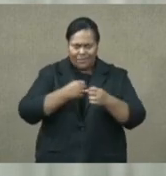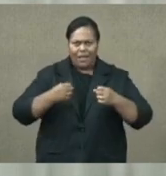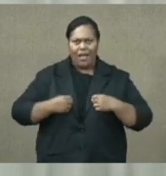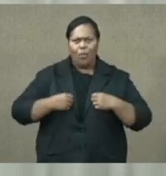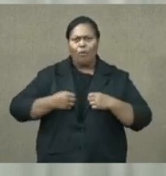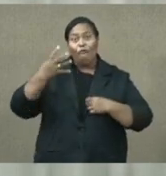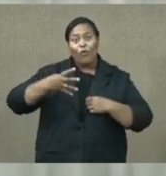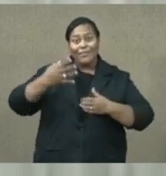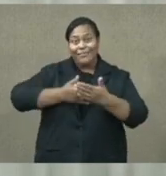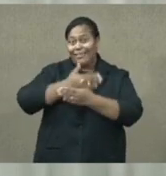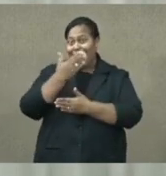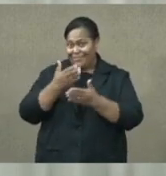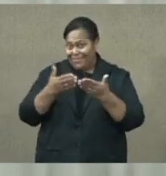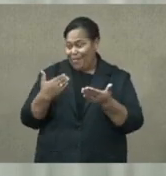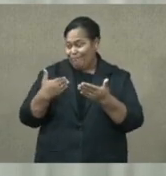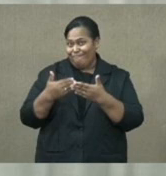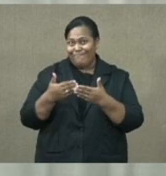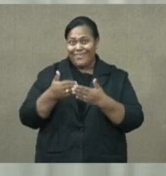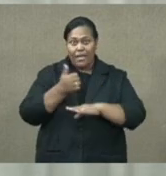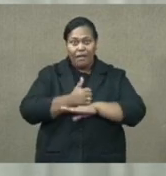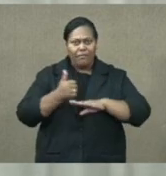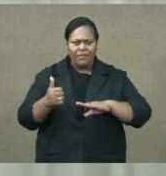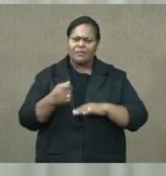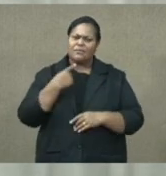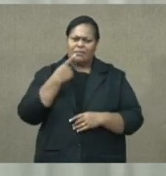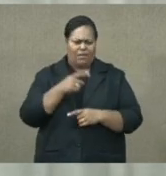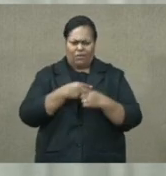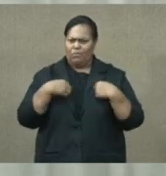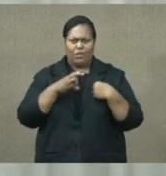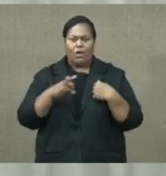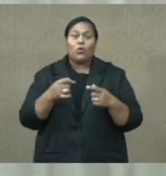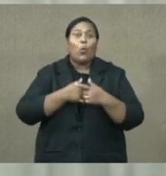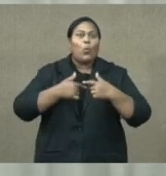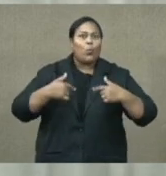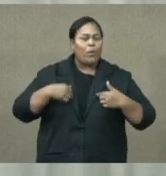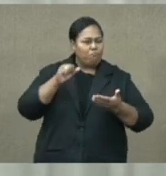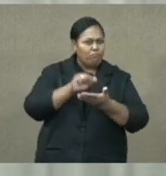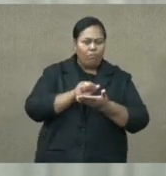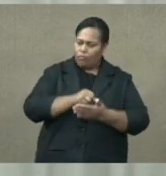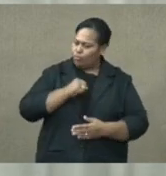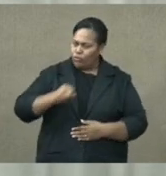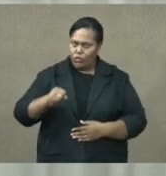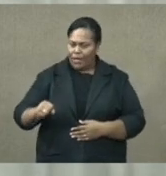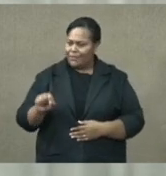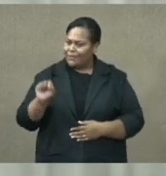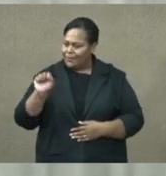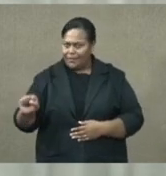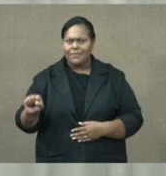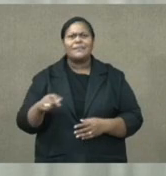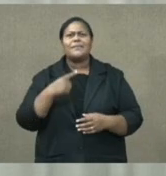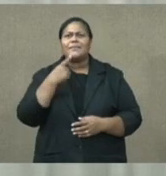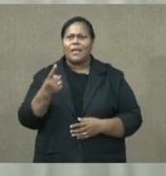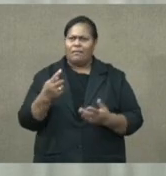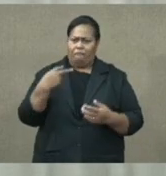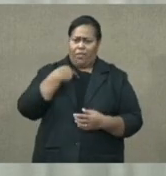government are simply off the wall. We completely reject the assertion of neglect of victims of the